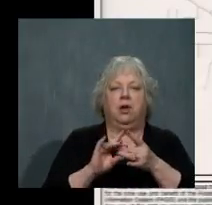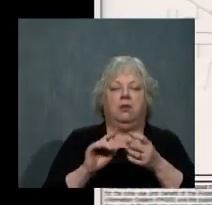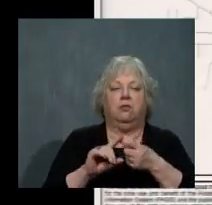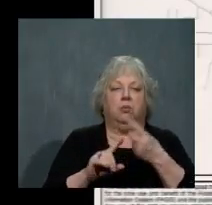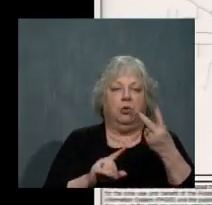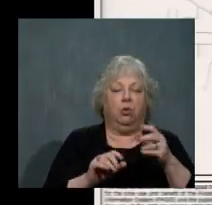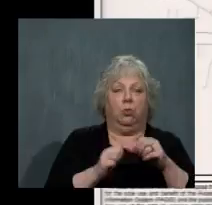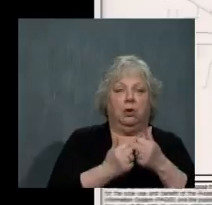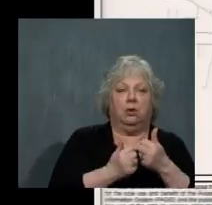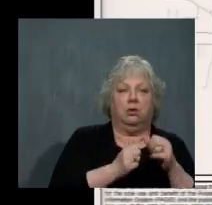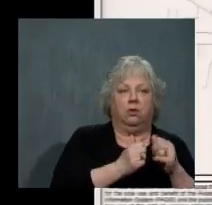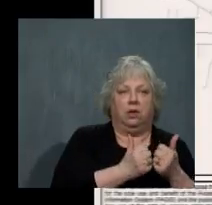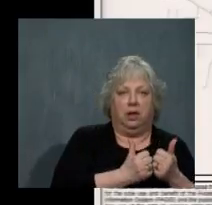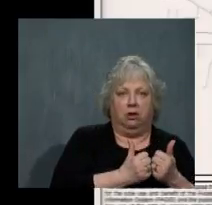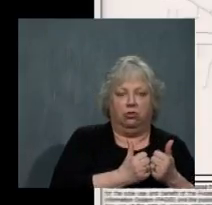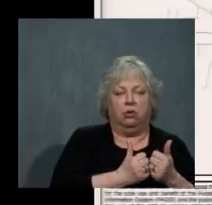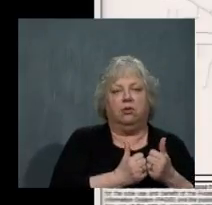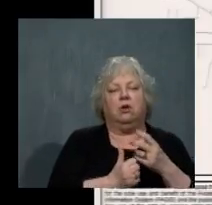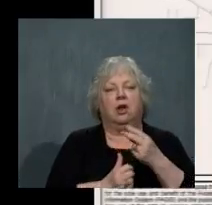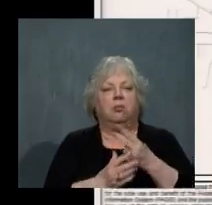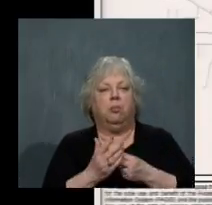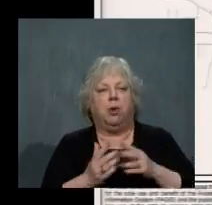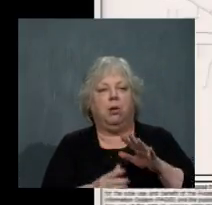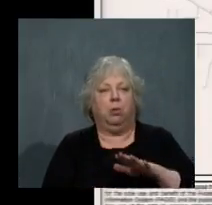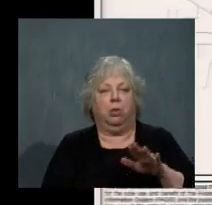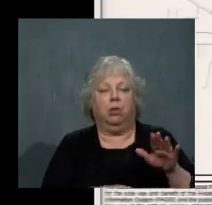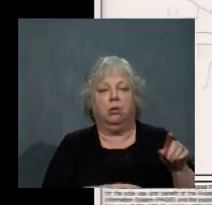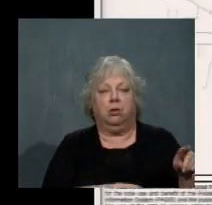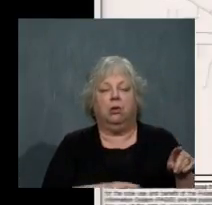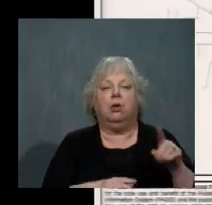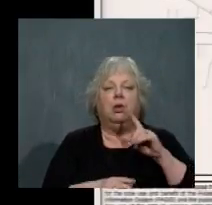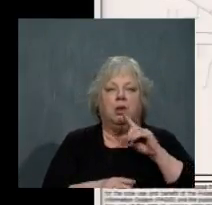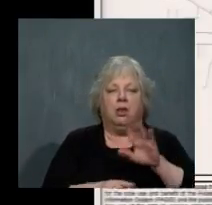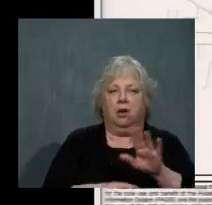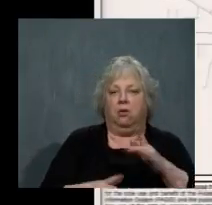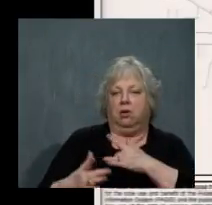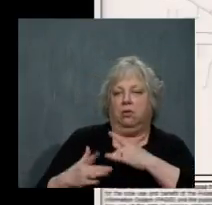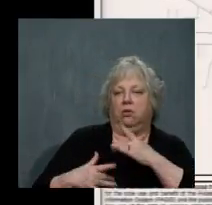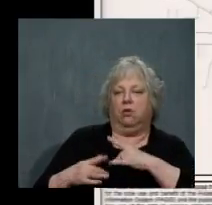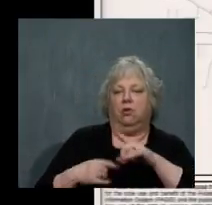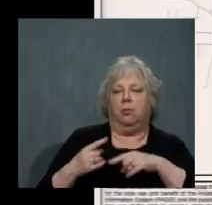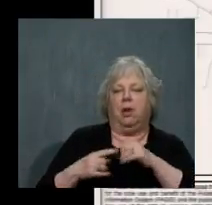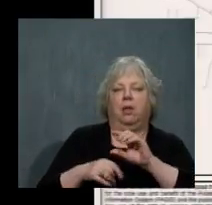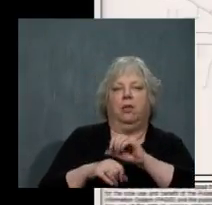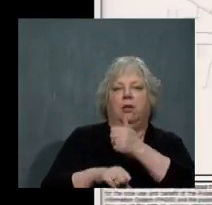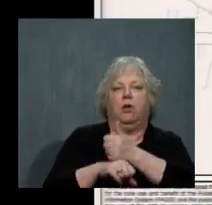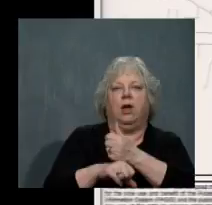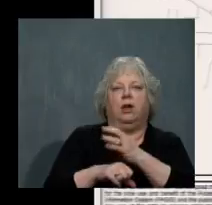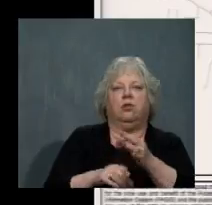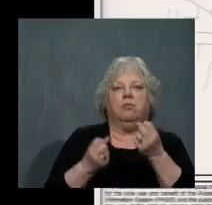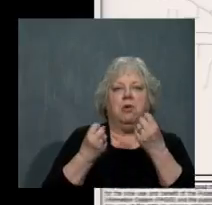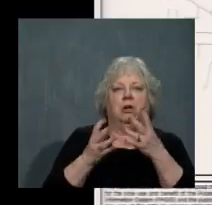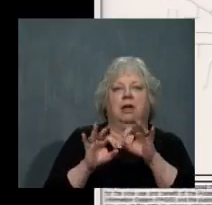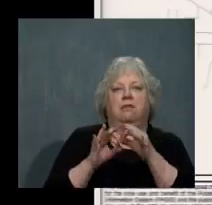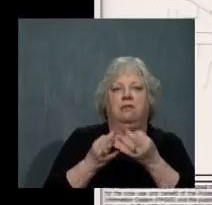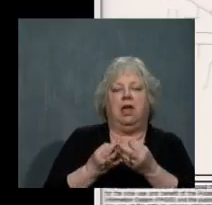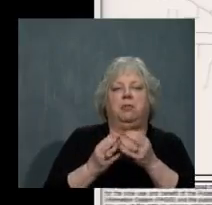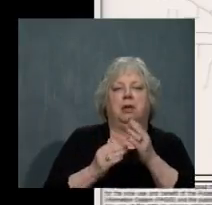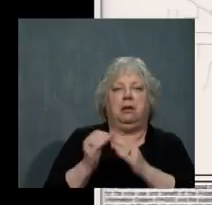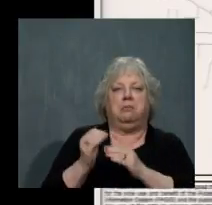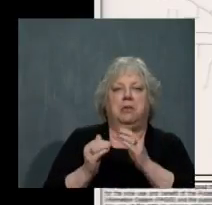2 associations, and both of those associations were concerned about the location of multifamily in their area.